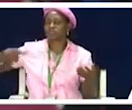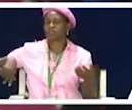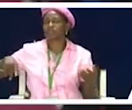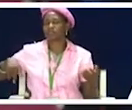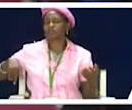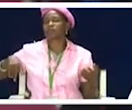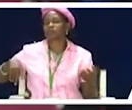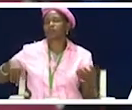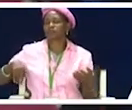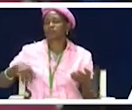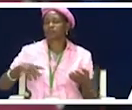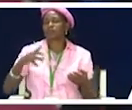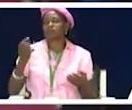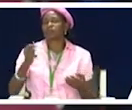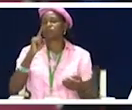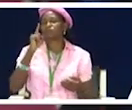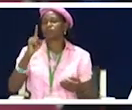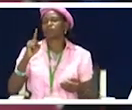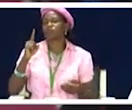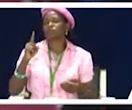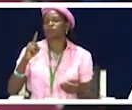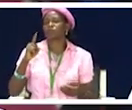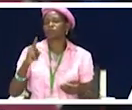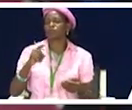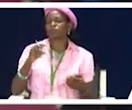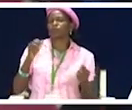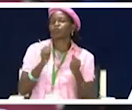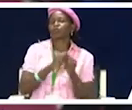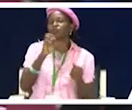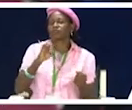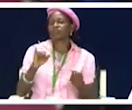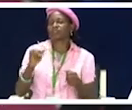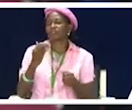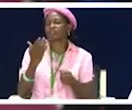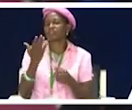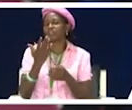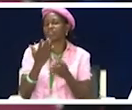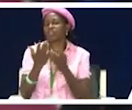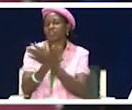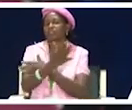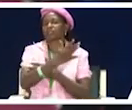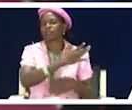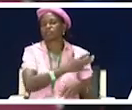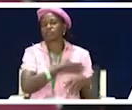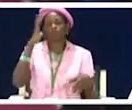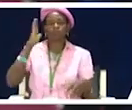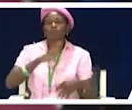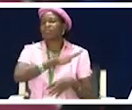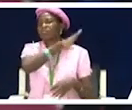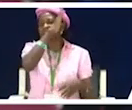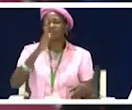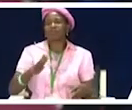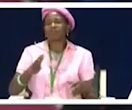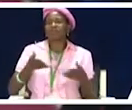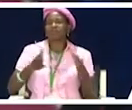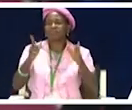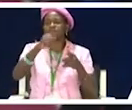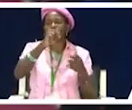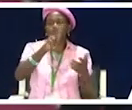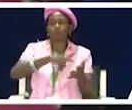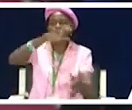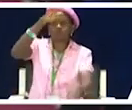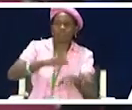The one with the everlasting arms will not let you reach the bottom.